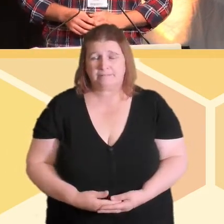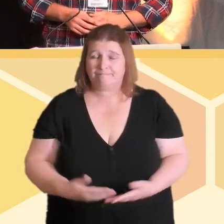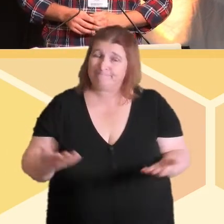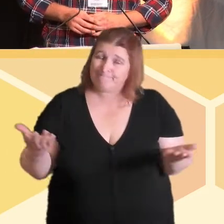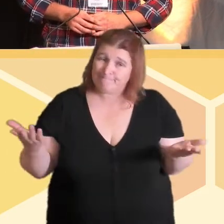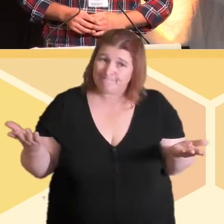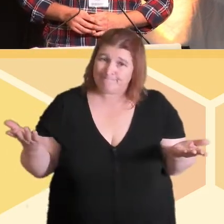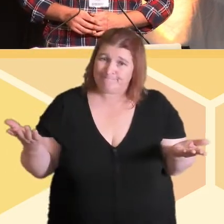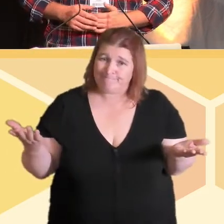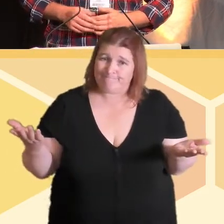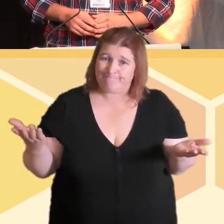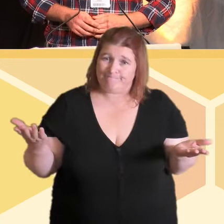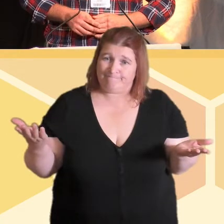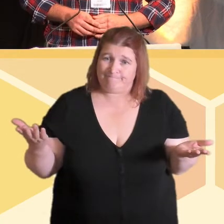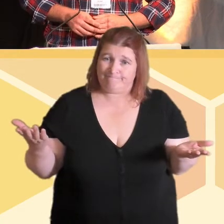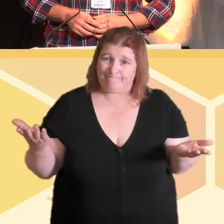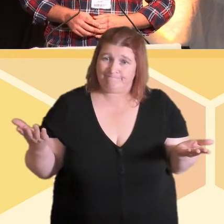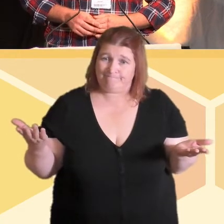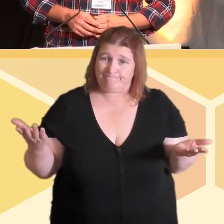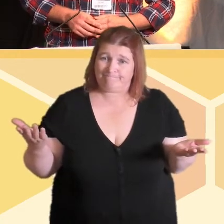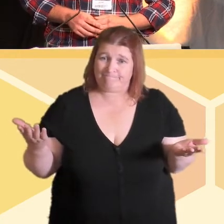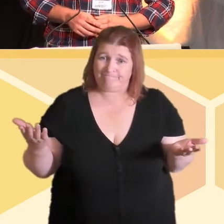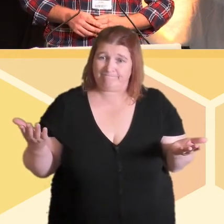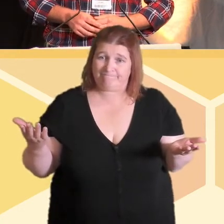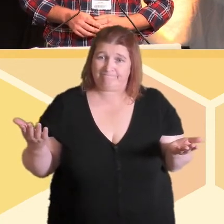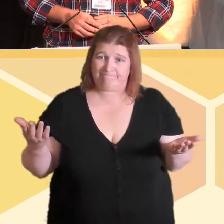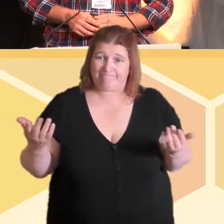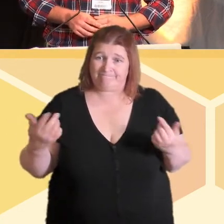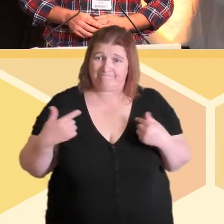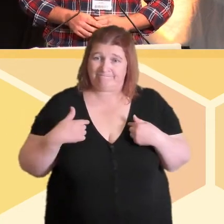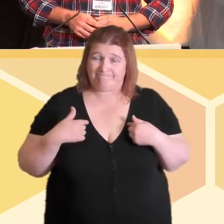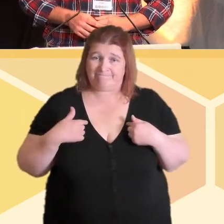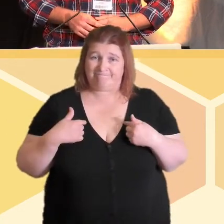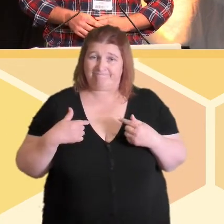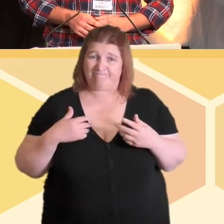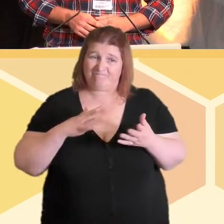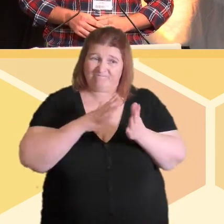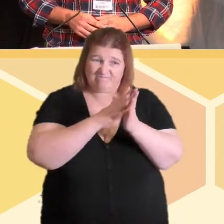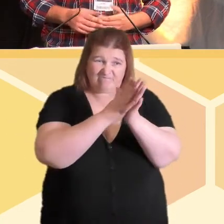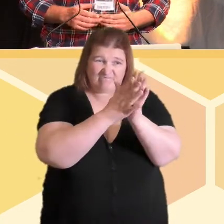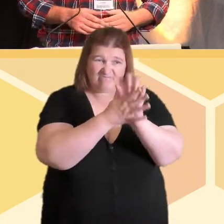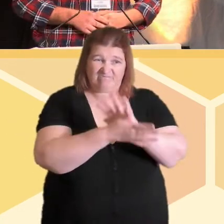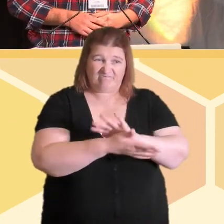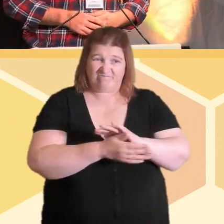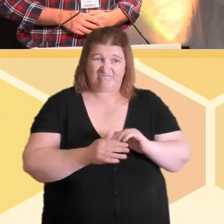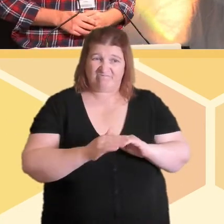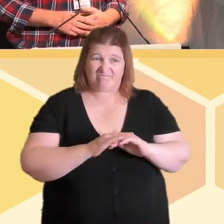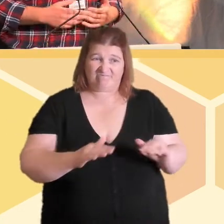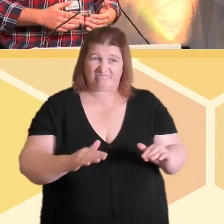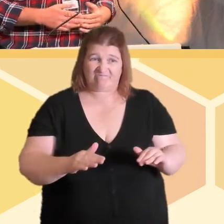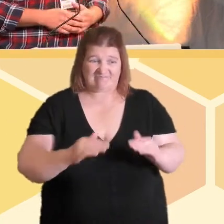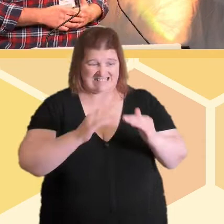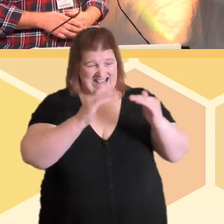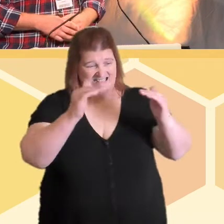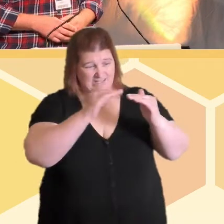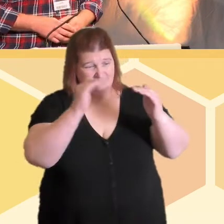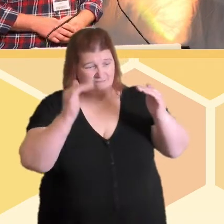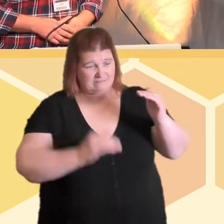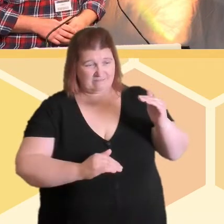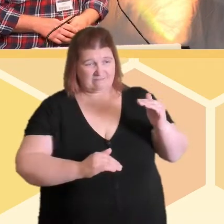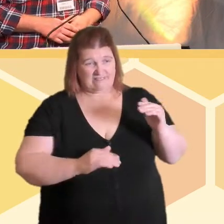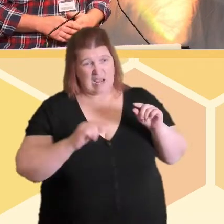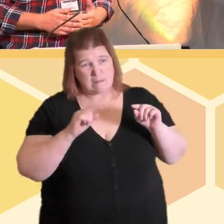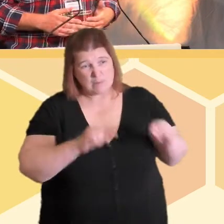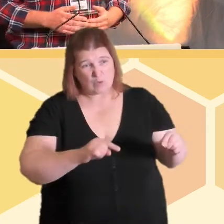Yet, often, we can be silent bystanders, can't we? Silent bystanders to the abuse